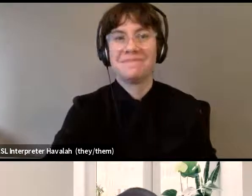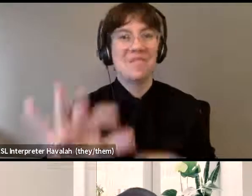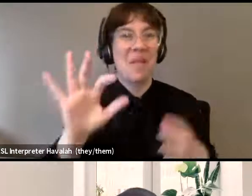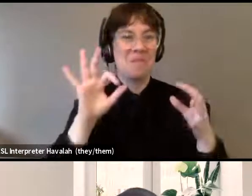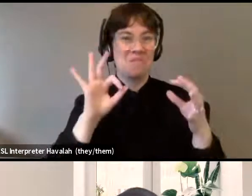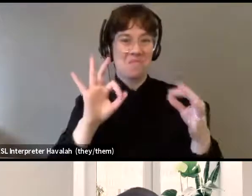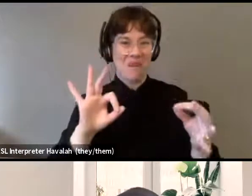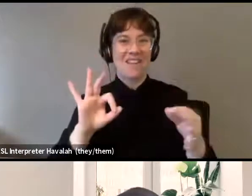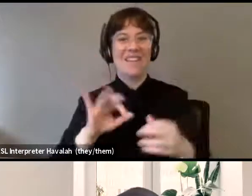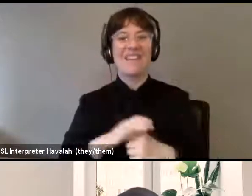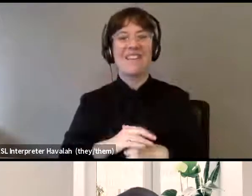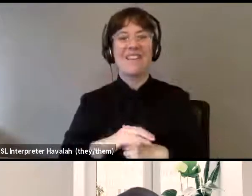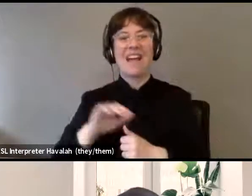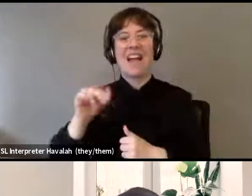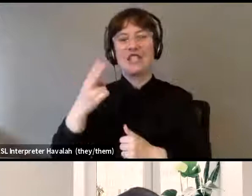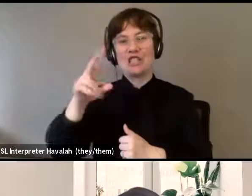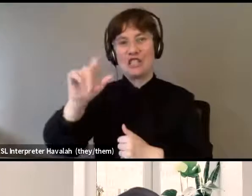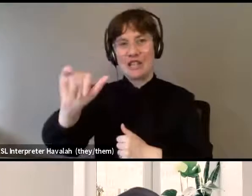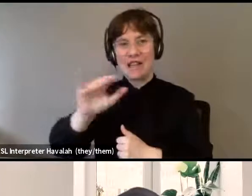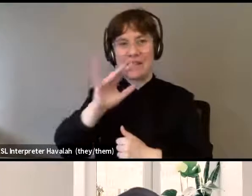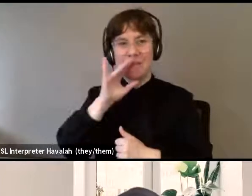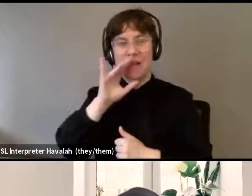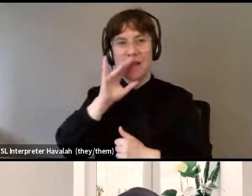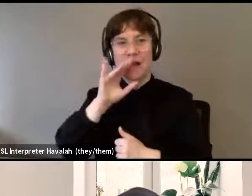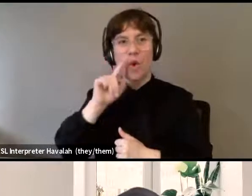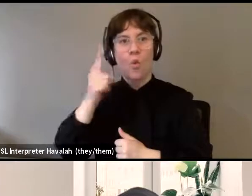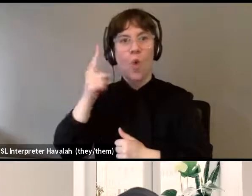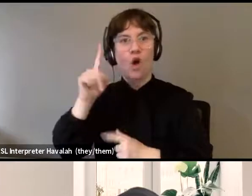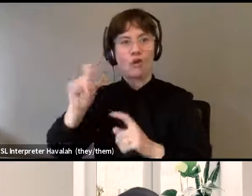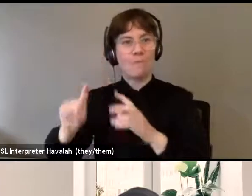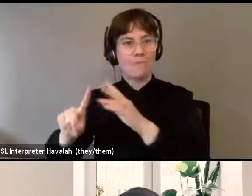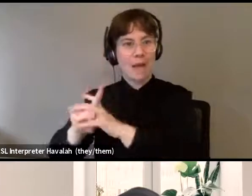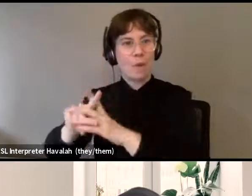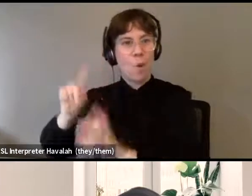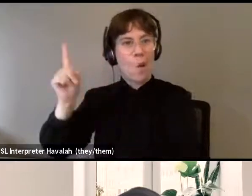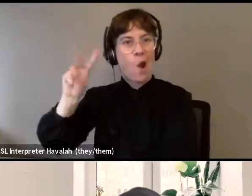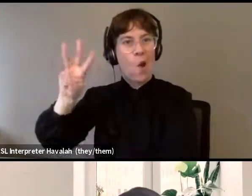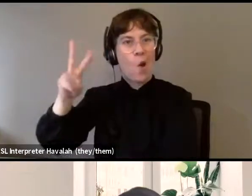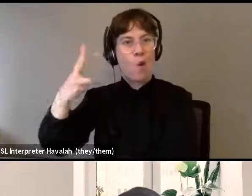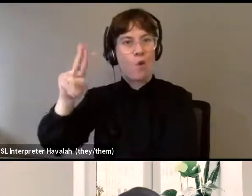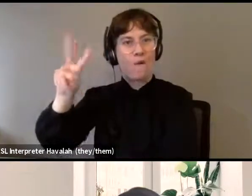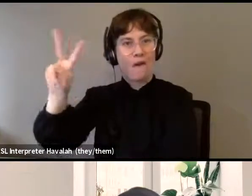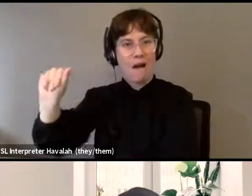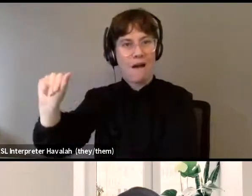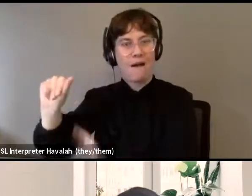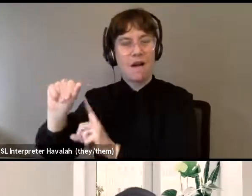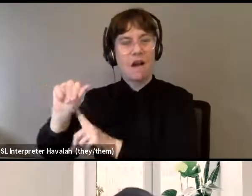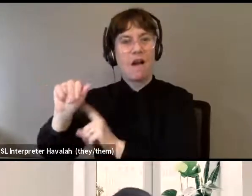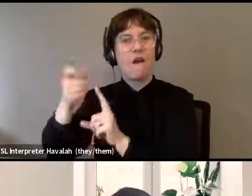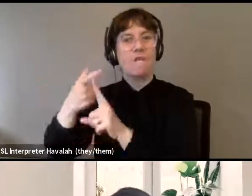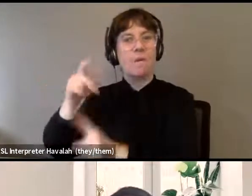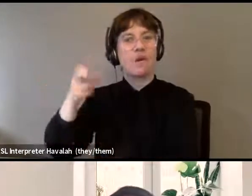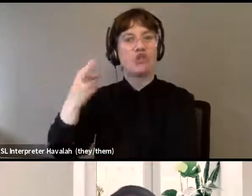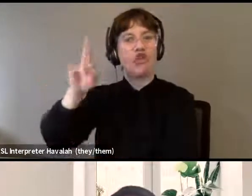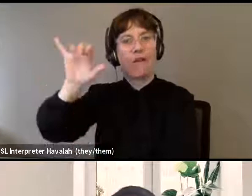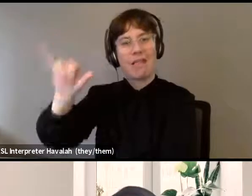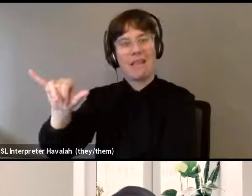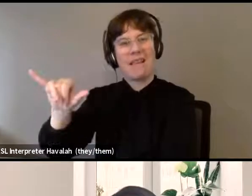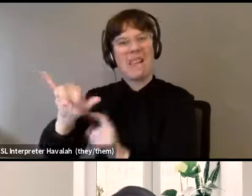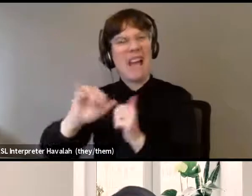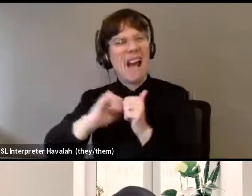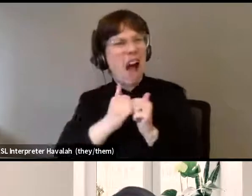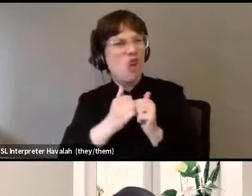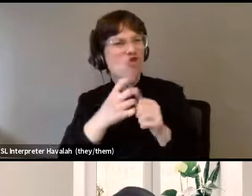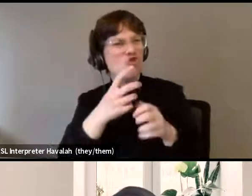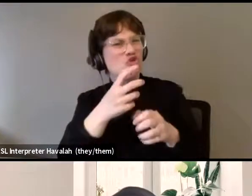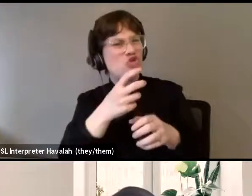Perfect. So we already have a question in Hova, actually. The question from Shirley is, How do you